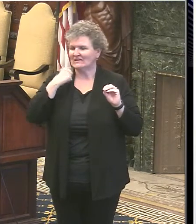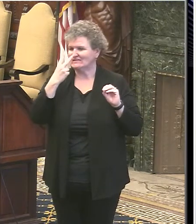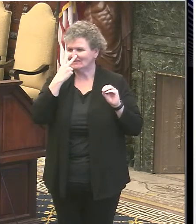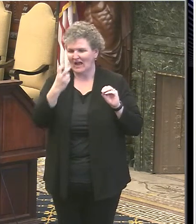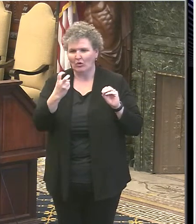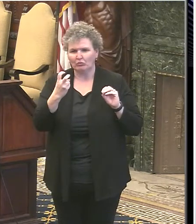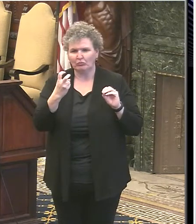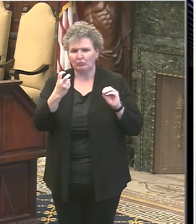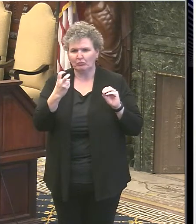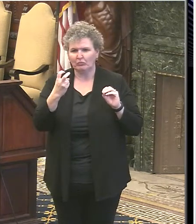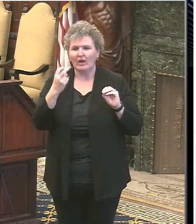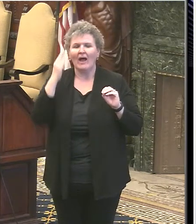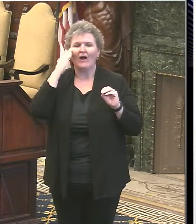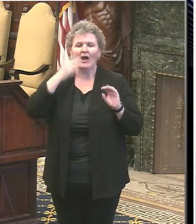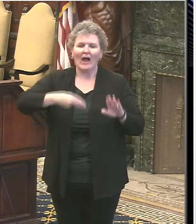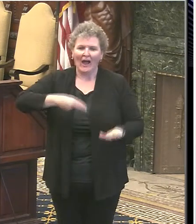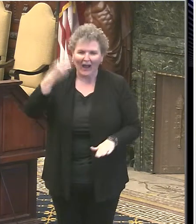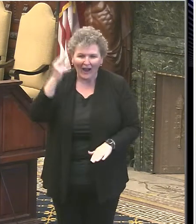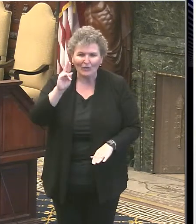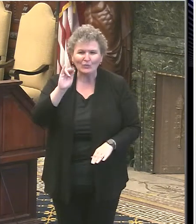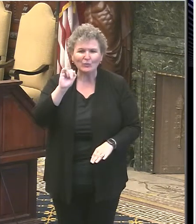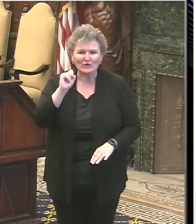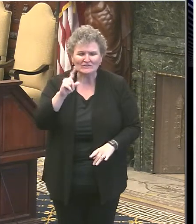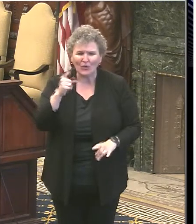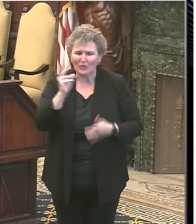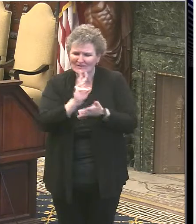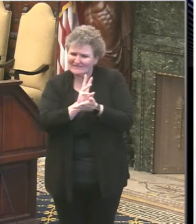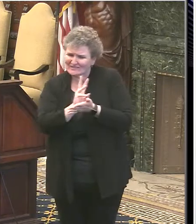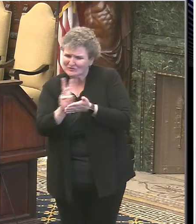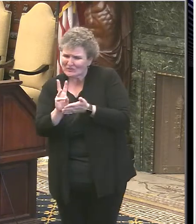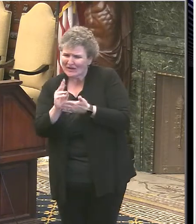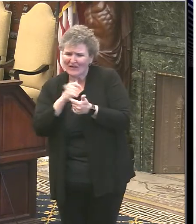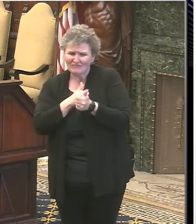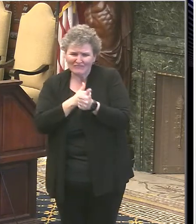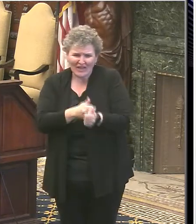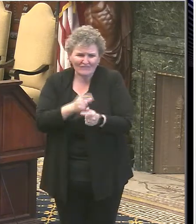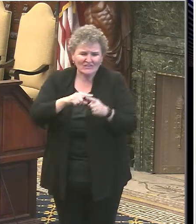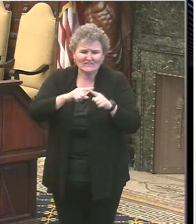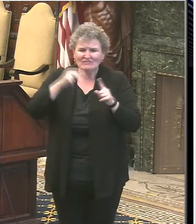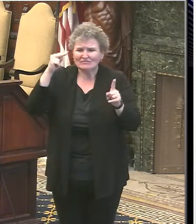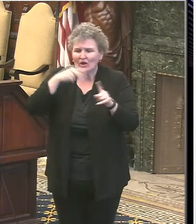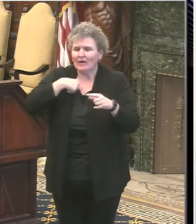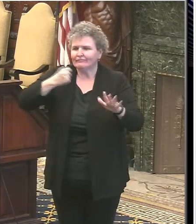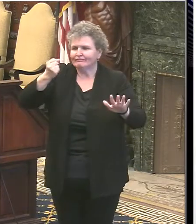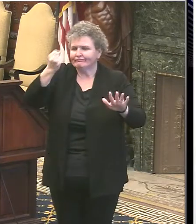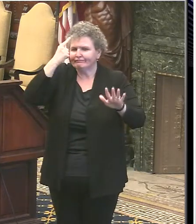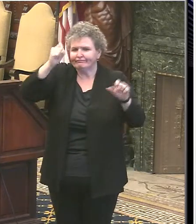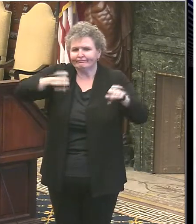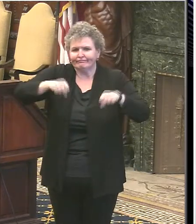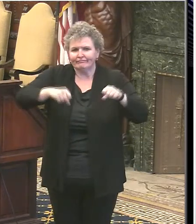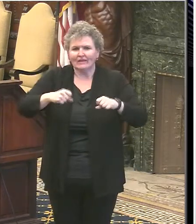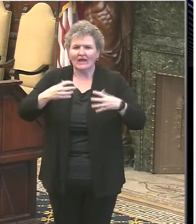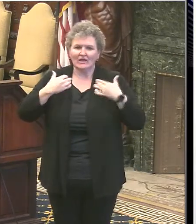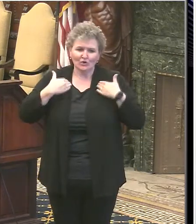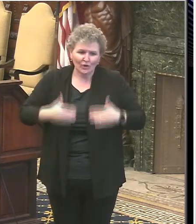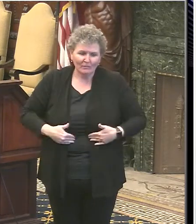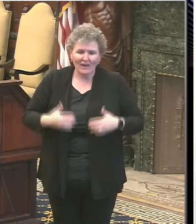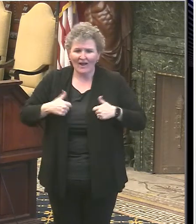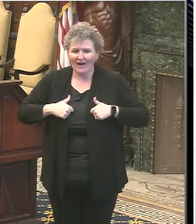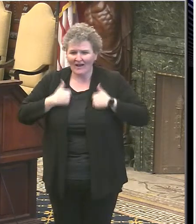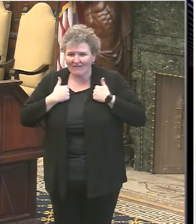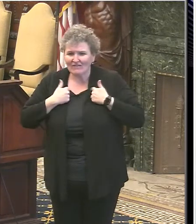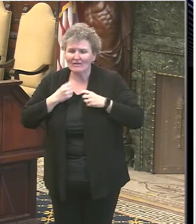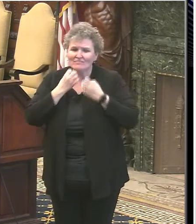risk. It's only 6 weeks. I'm sympathetic to the gym owners, but we do have human lives at stake here. And so I think people